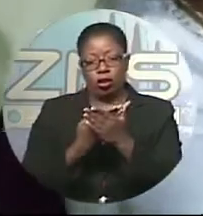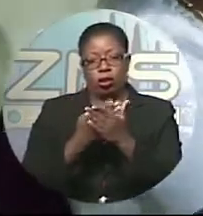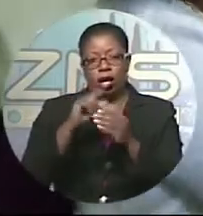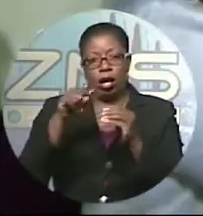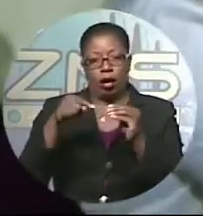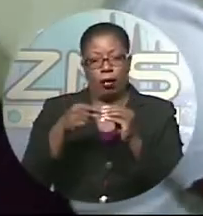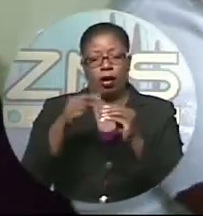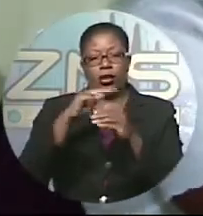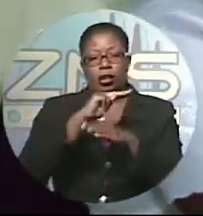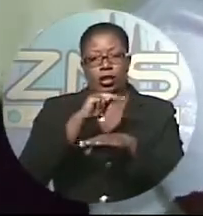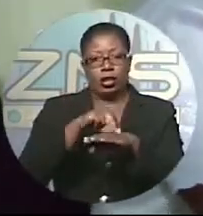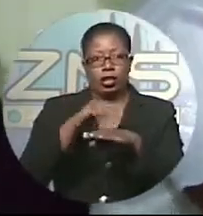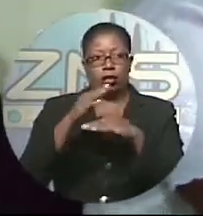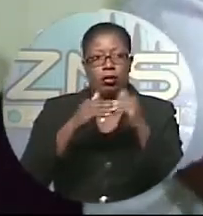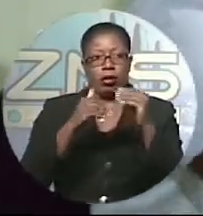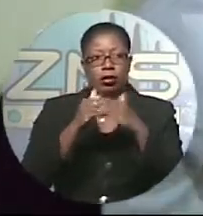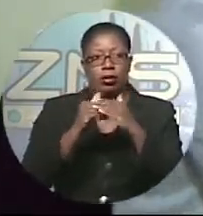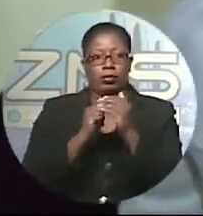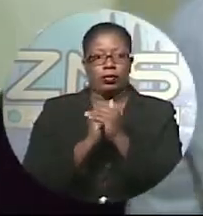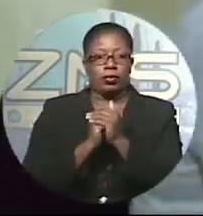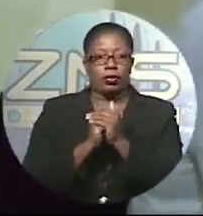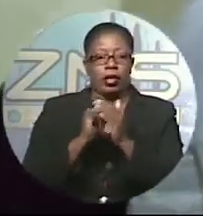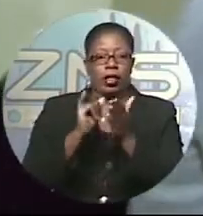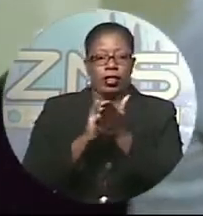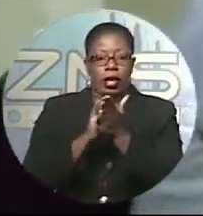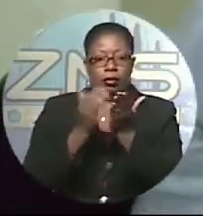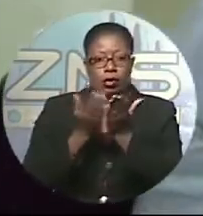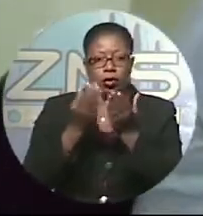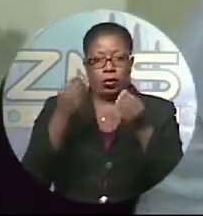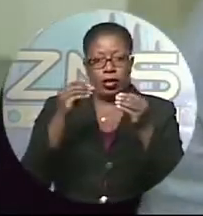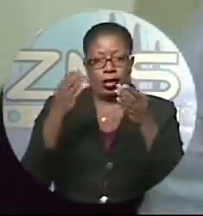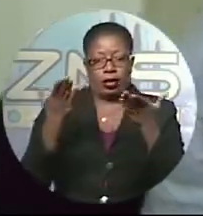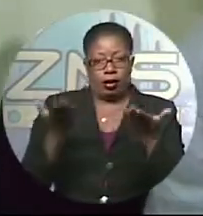expected to be sold here in the Bahamas, the United States, and Canada.